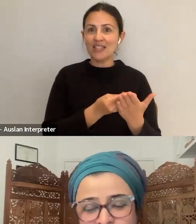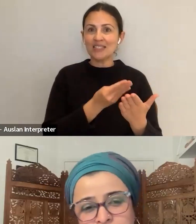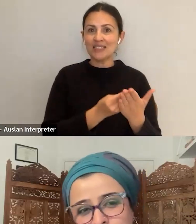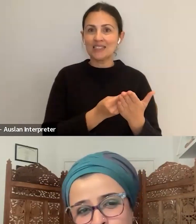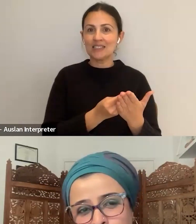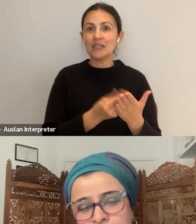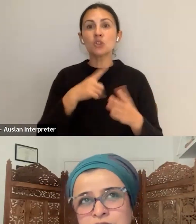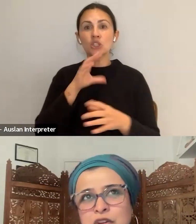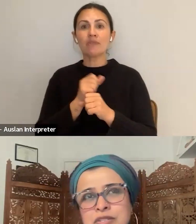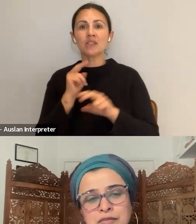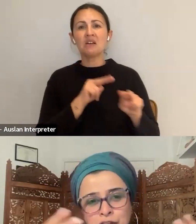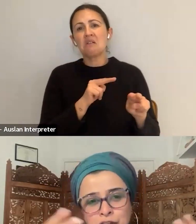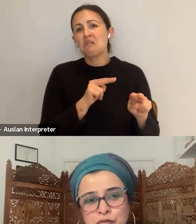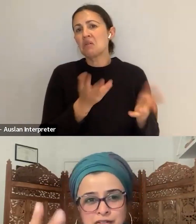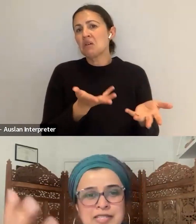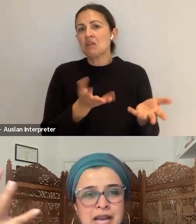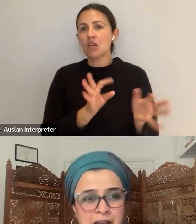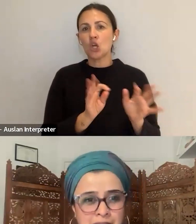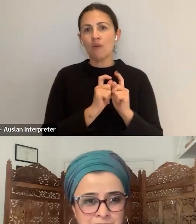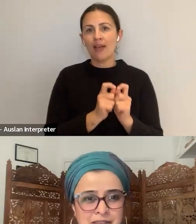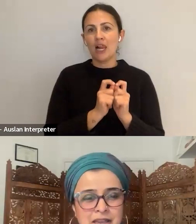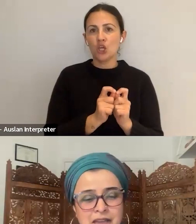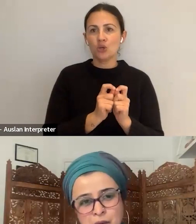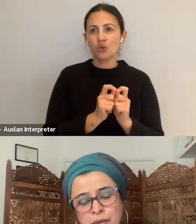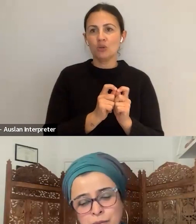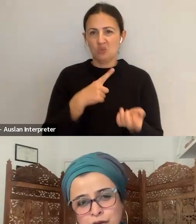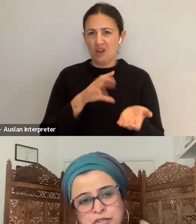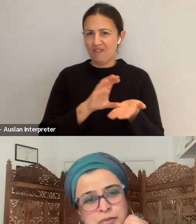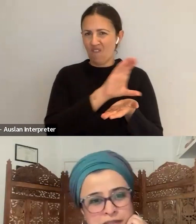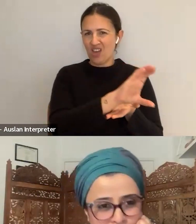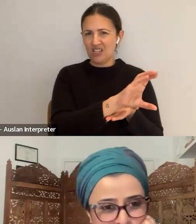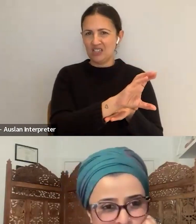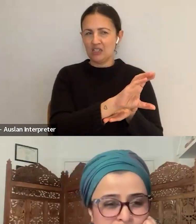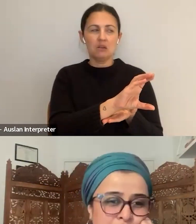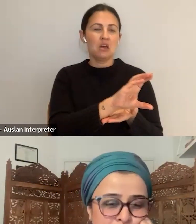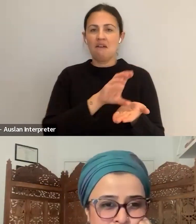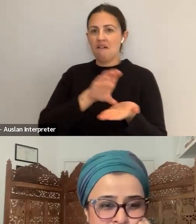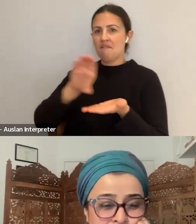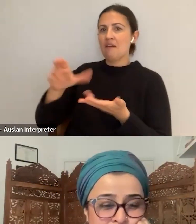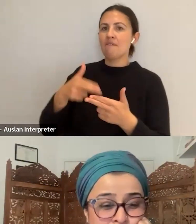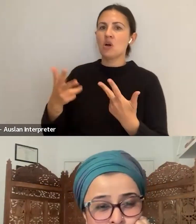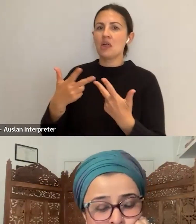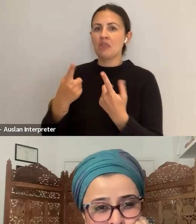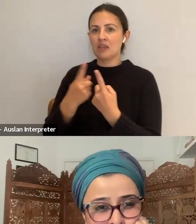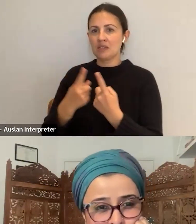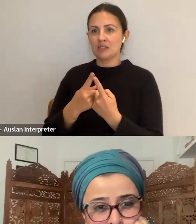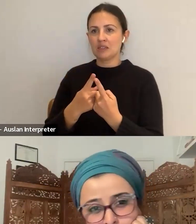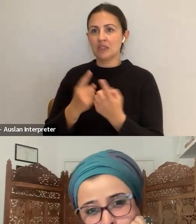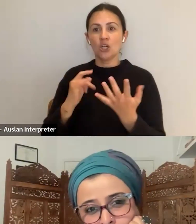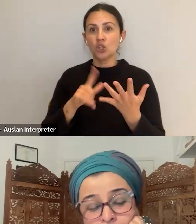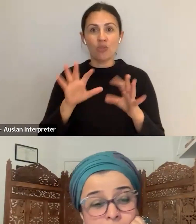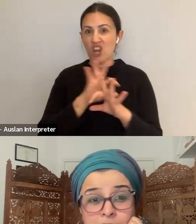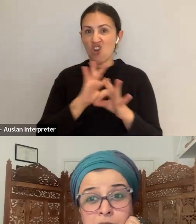value. They just don't see the value of it. If they don't see the value of funding arts, how are they possibly going to see the value of funding an opinion about